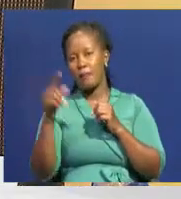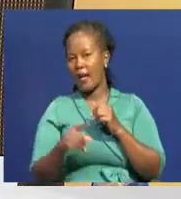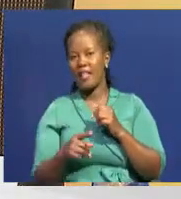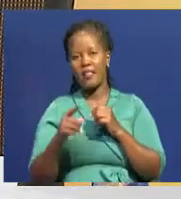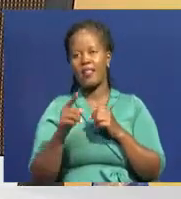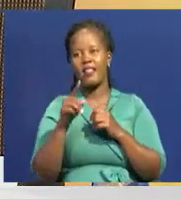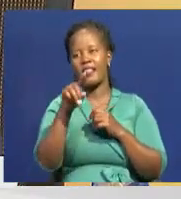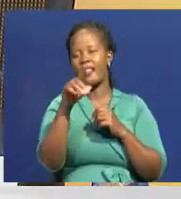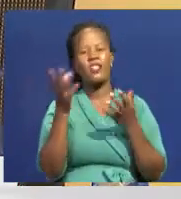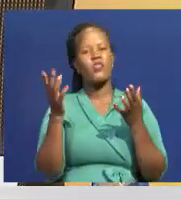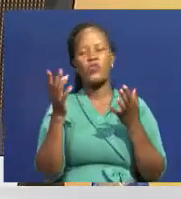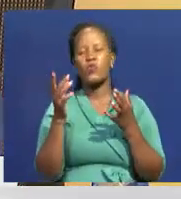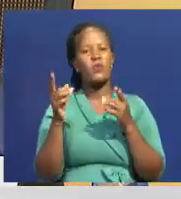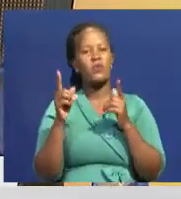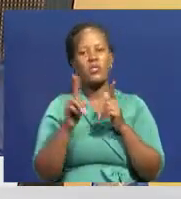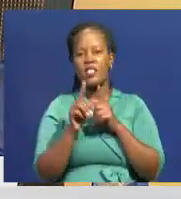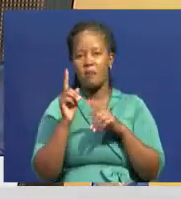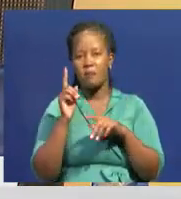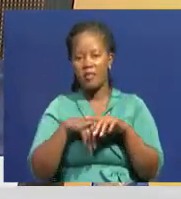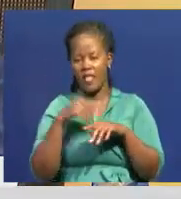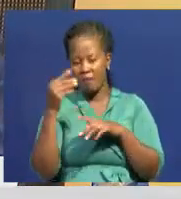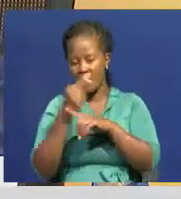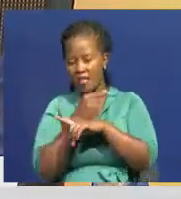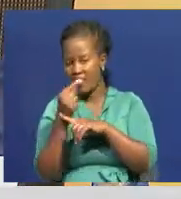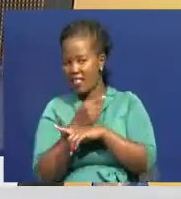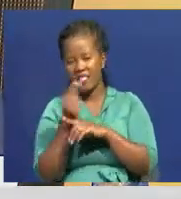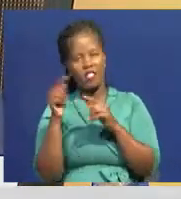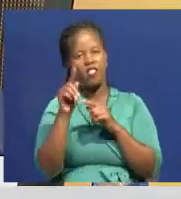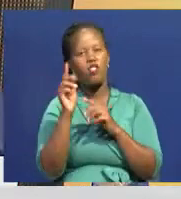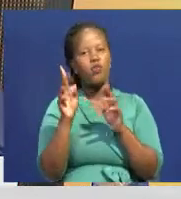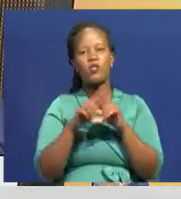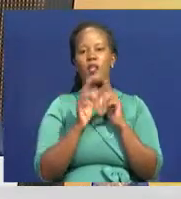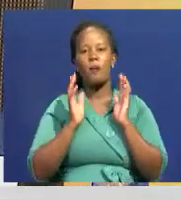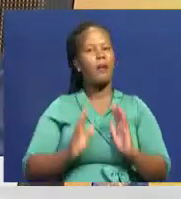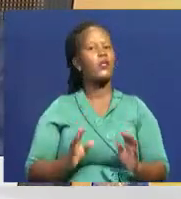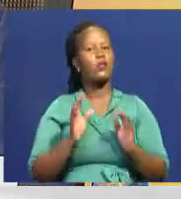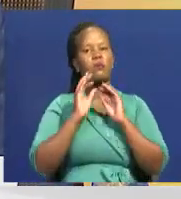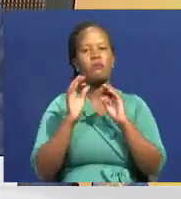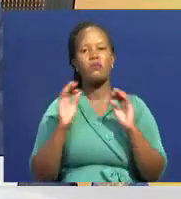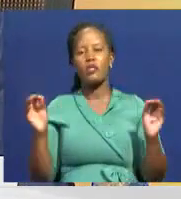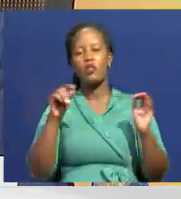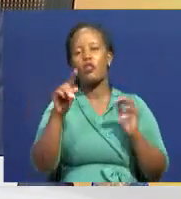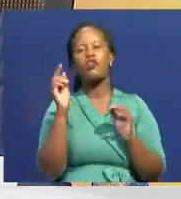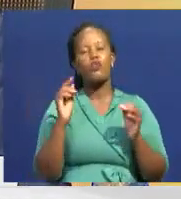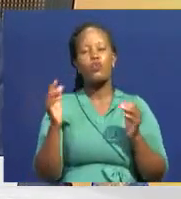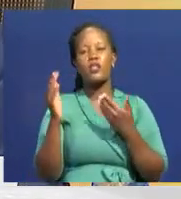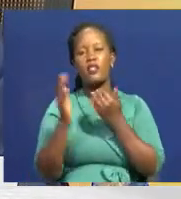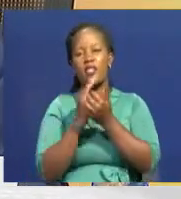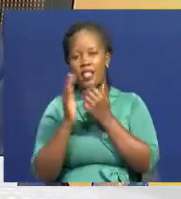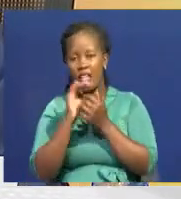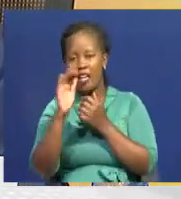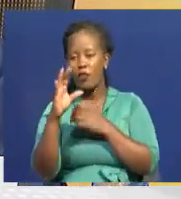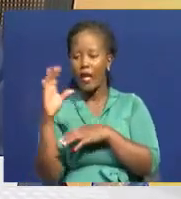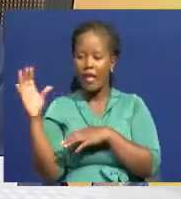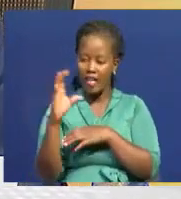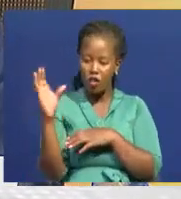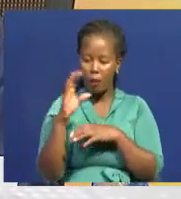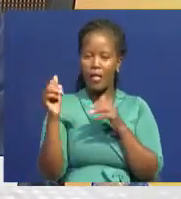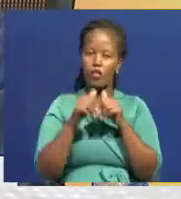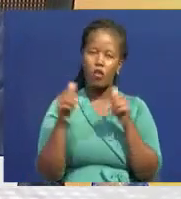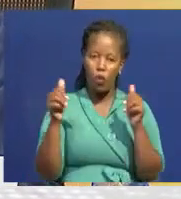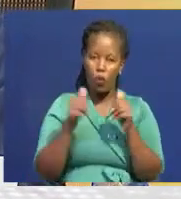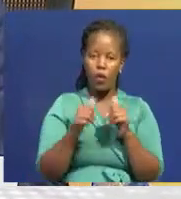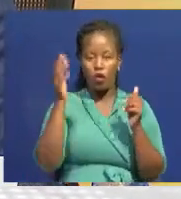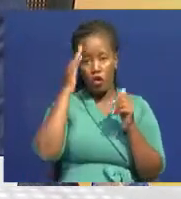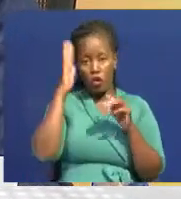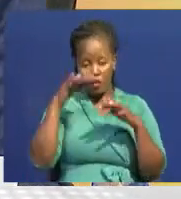not be the very same person. You will do business differently, you will take care of your clients differently, with a lot of ethics that bond the